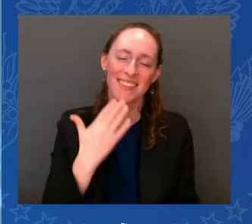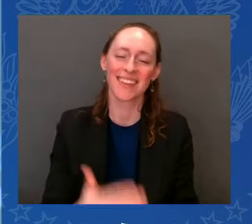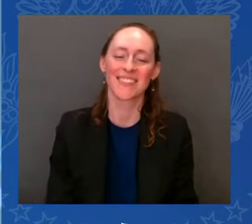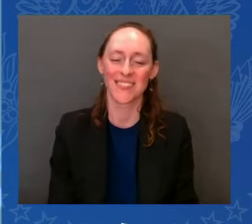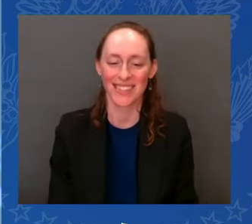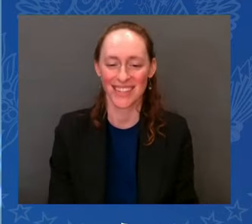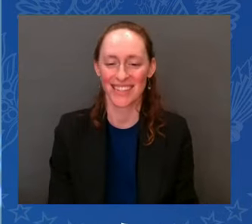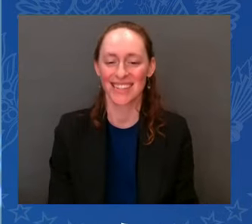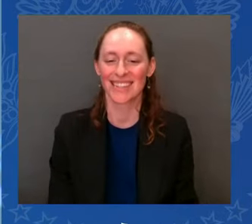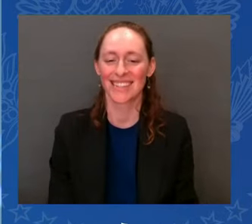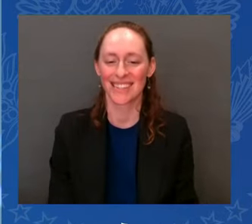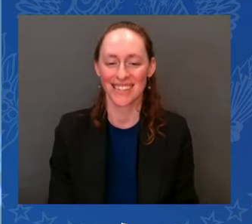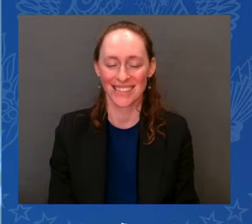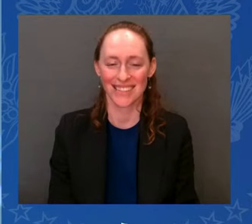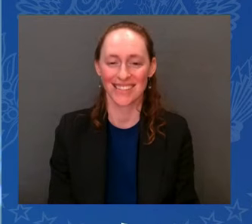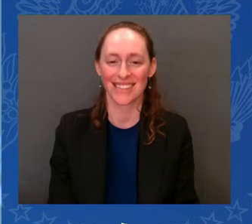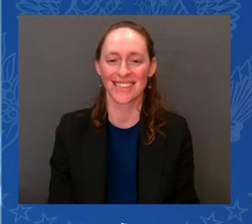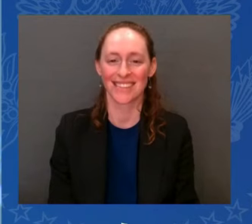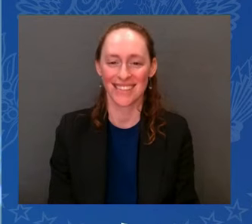Thank you.